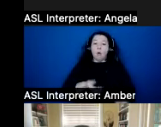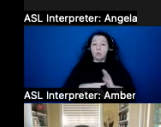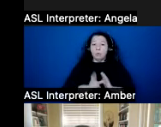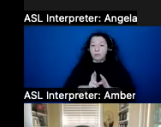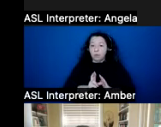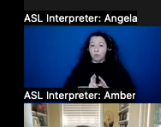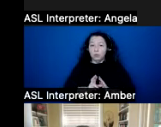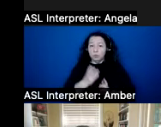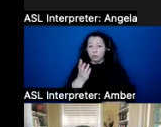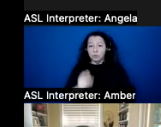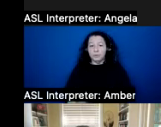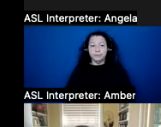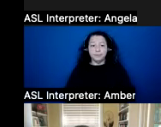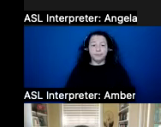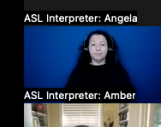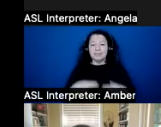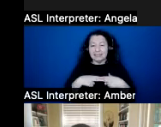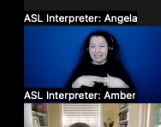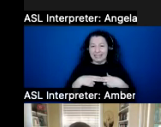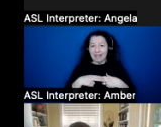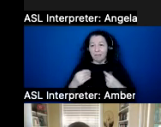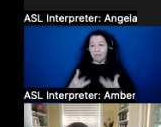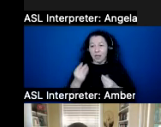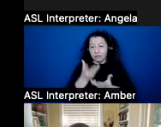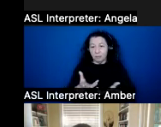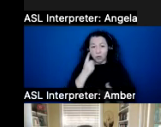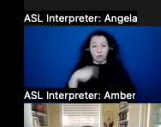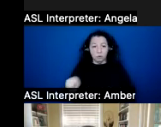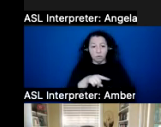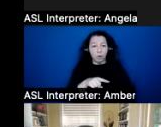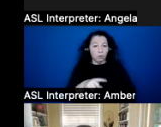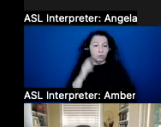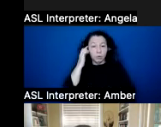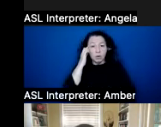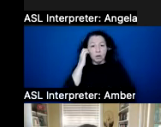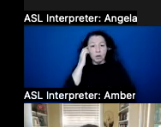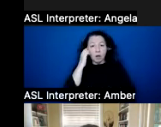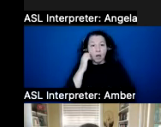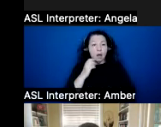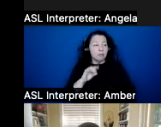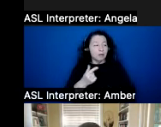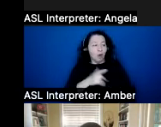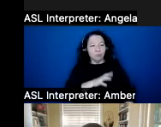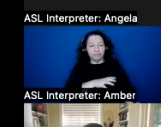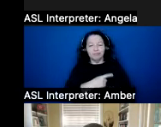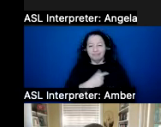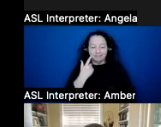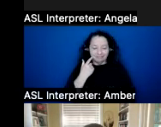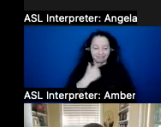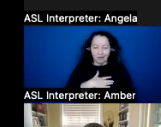So this slide provides information Oh gosh, my dog.